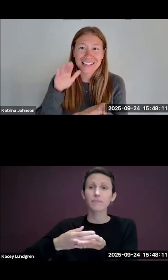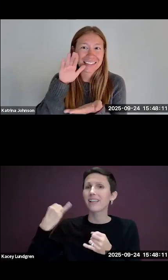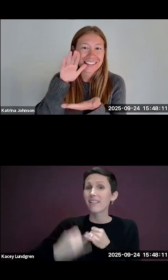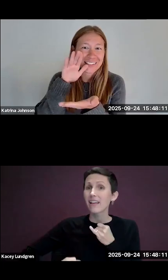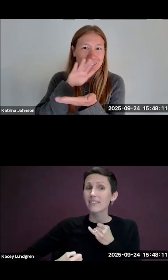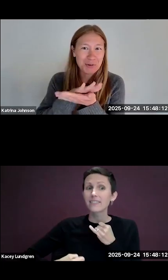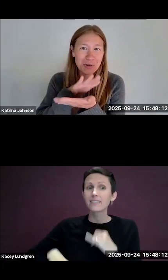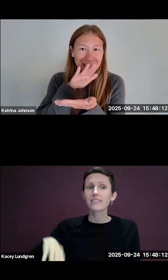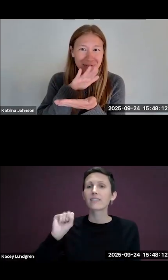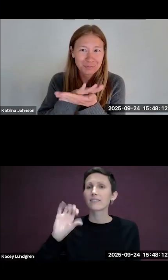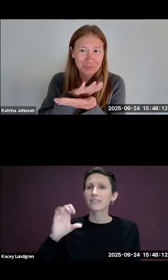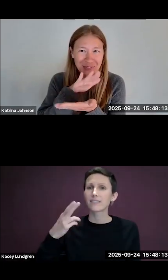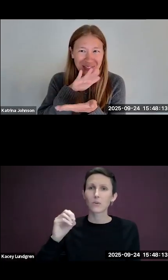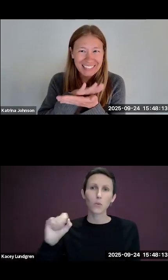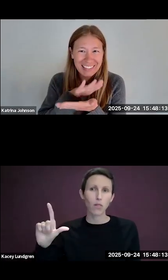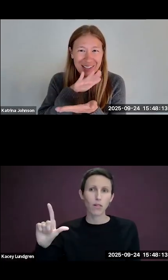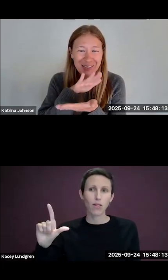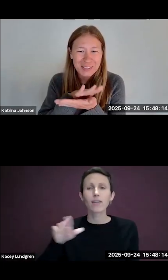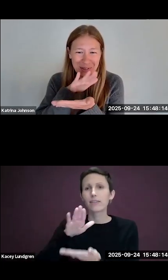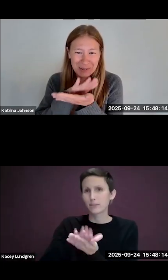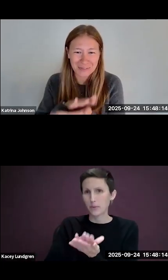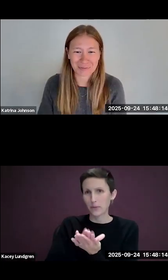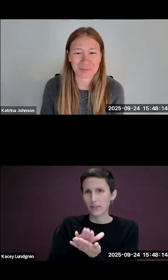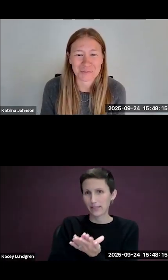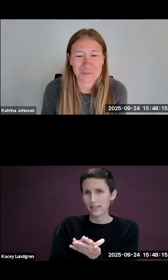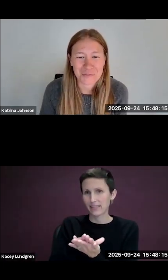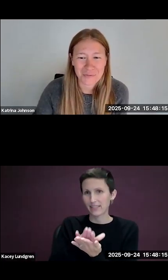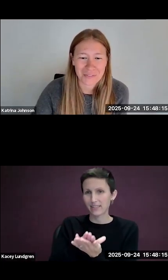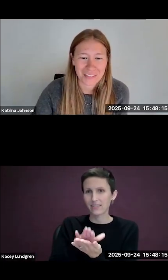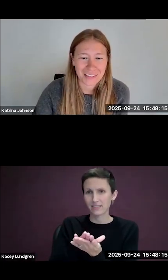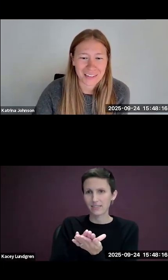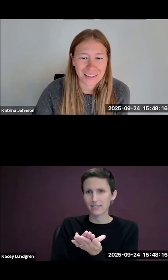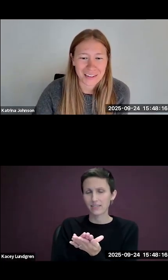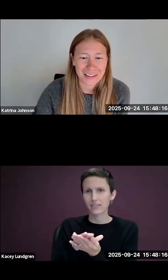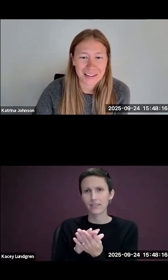And last is school. School.